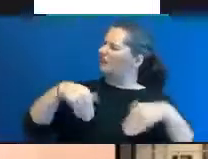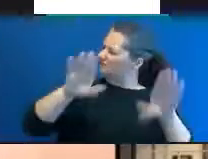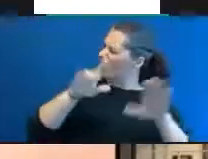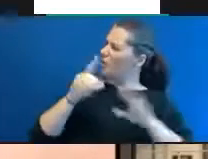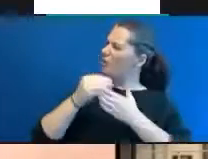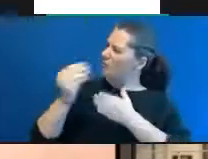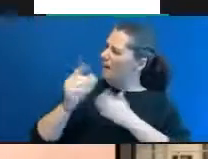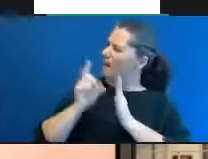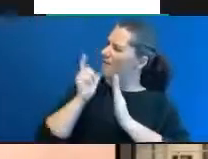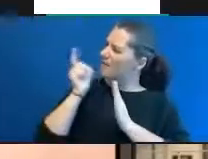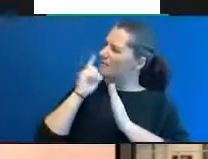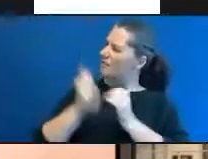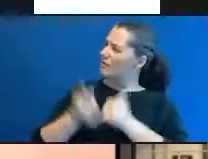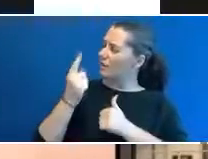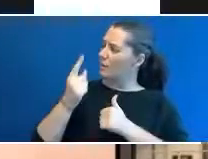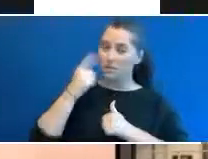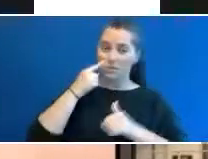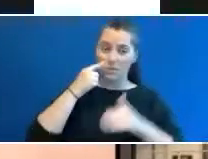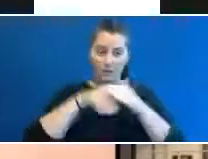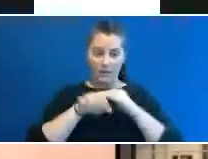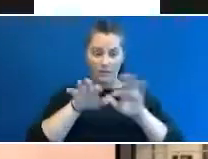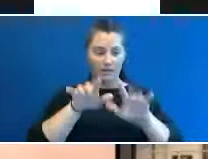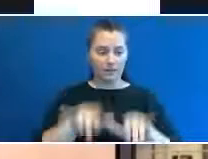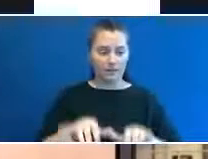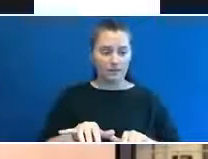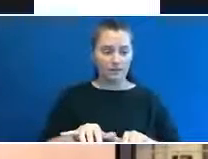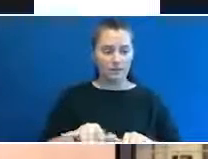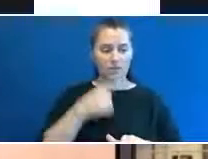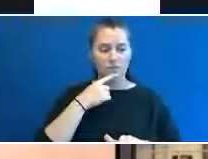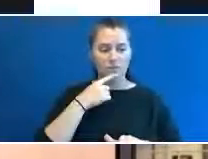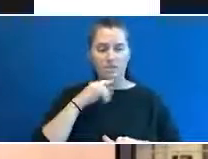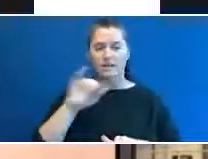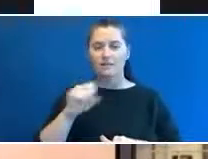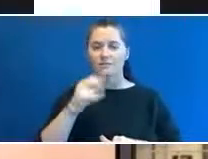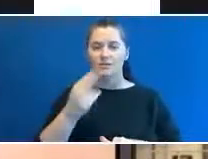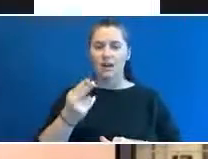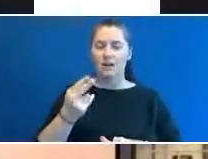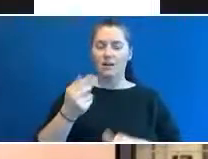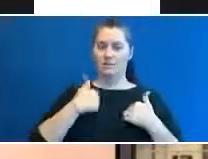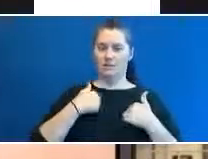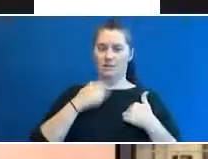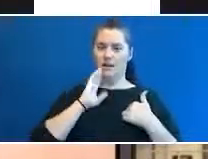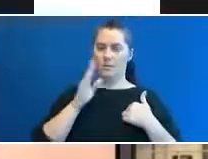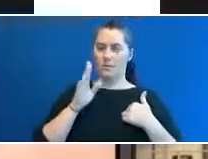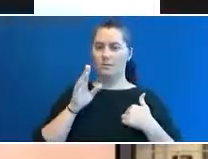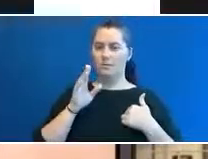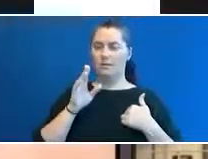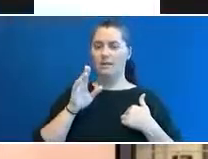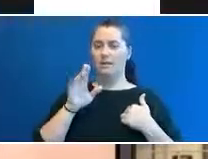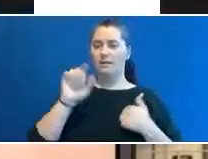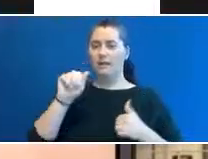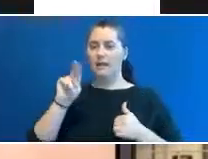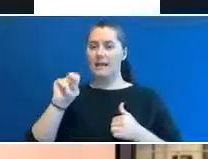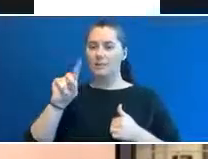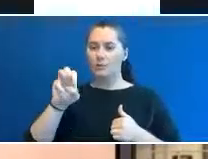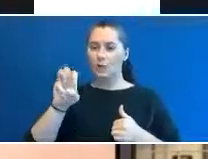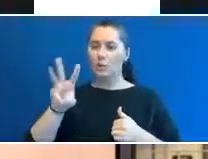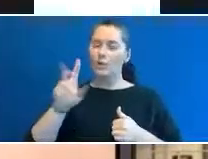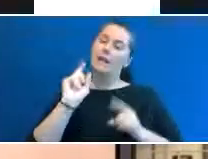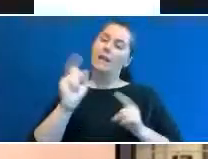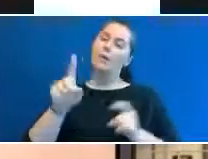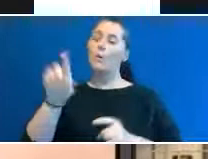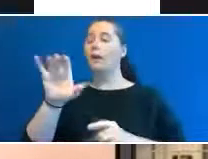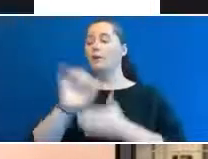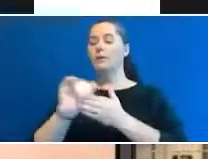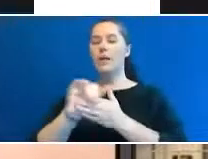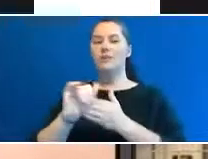here, and you say, Josh, I'll be Andrew right here. Here's $100. And this is like the classic